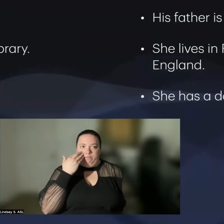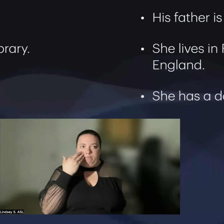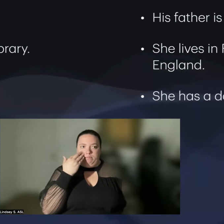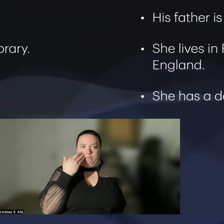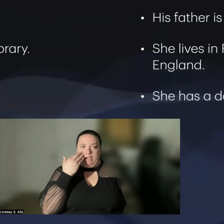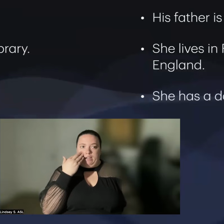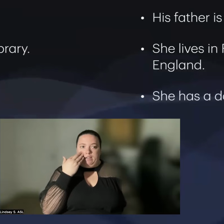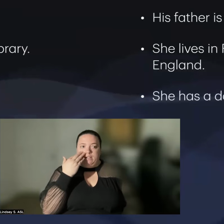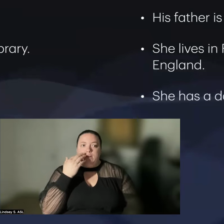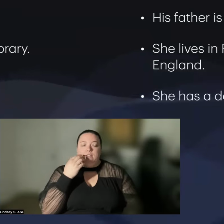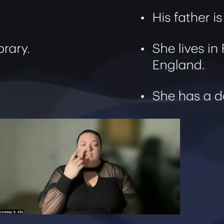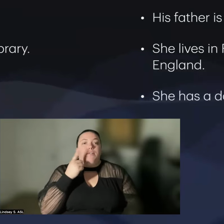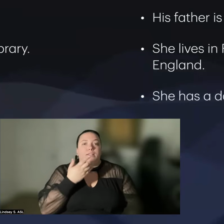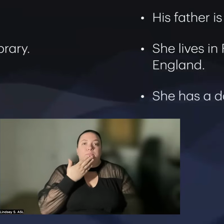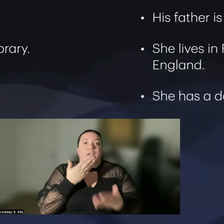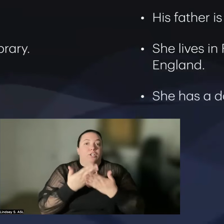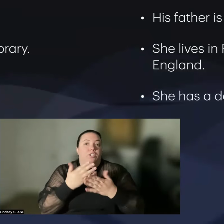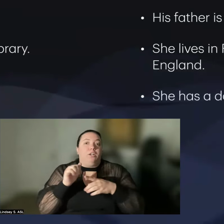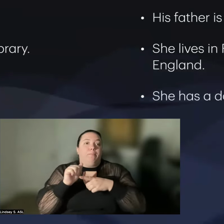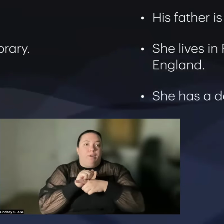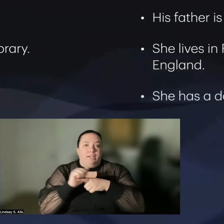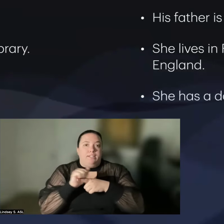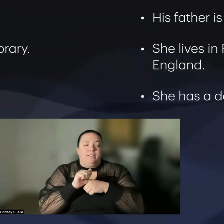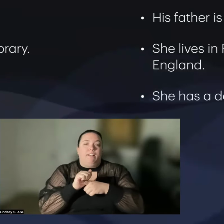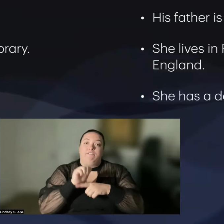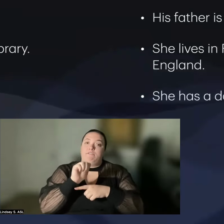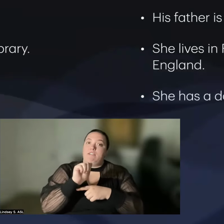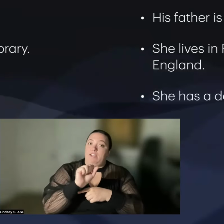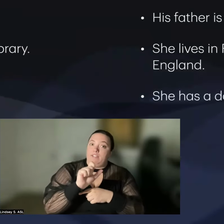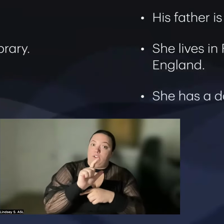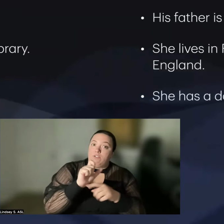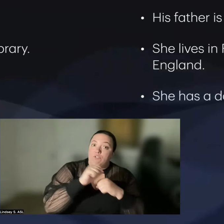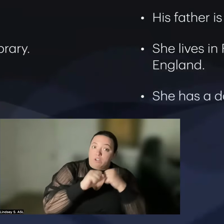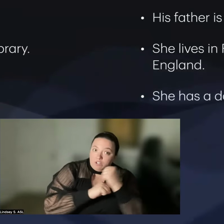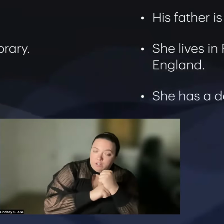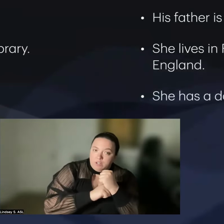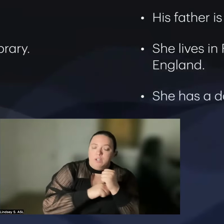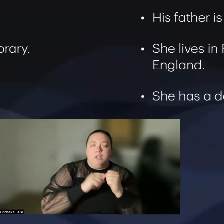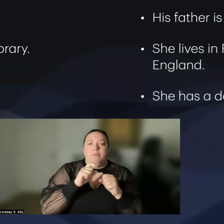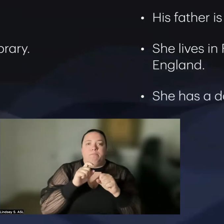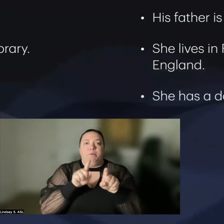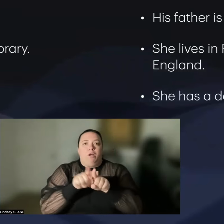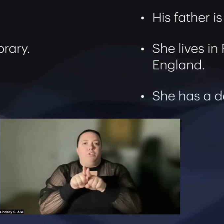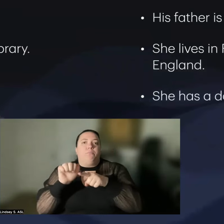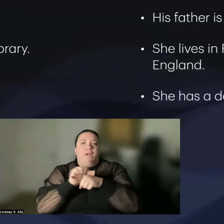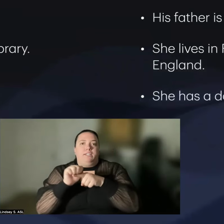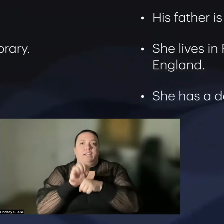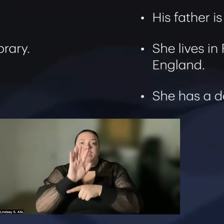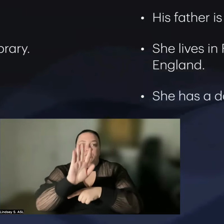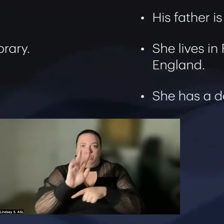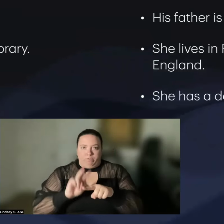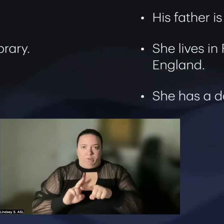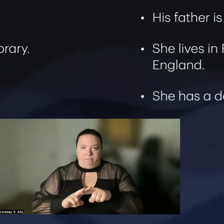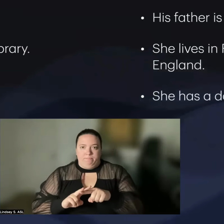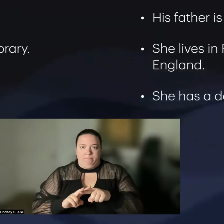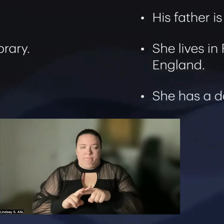know. Okay. So this would be a good practice of ASL structure, but also